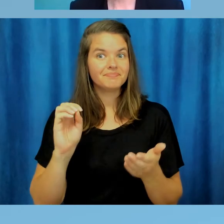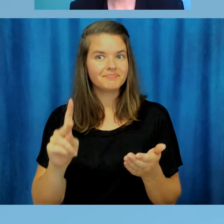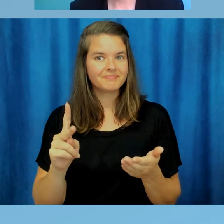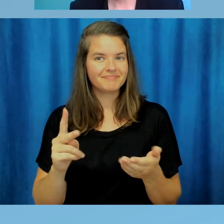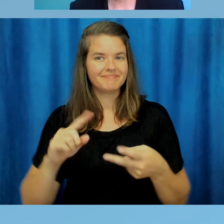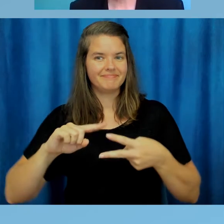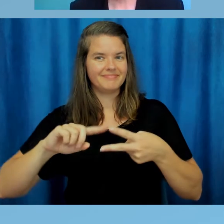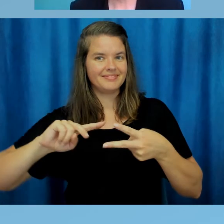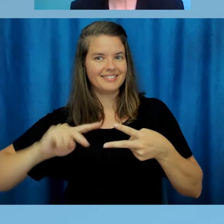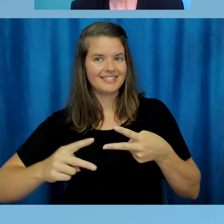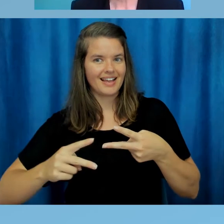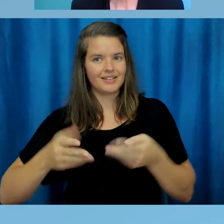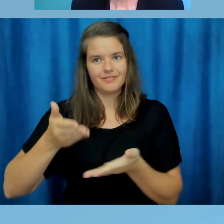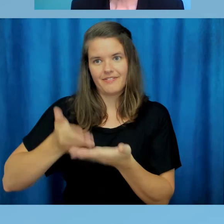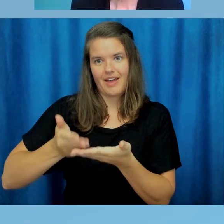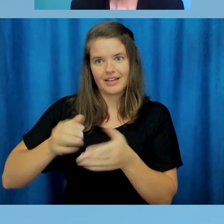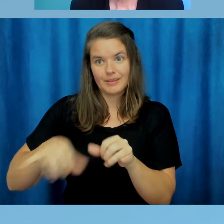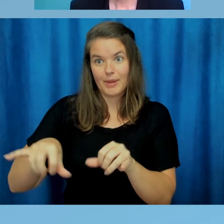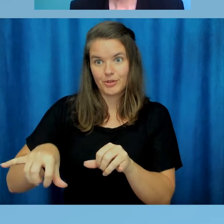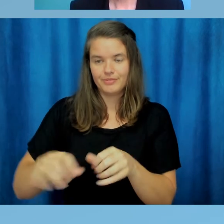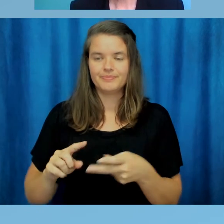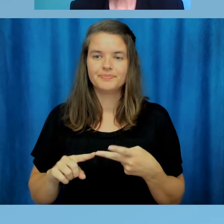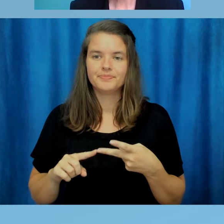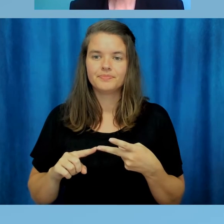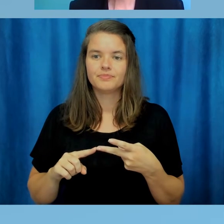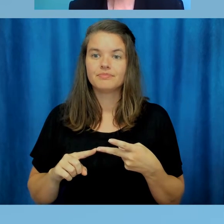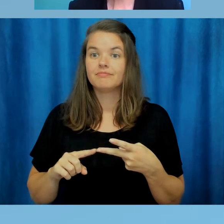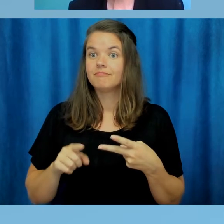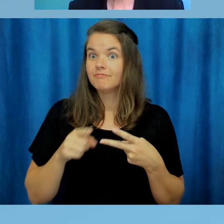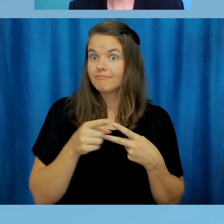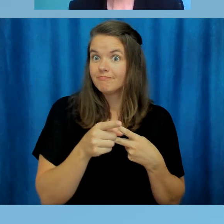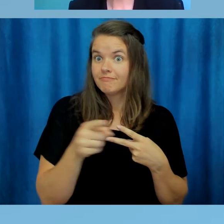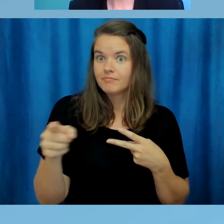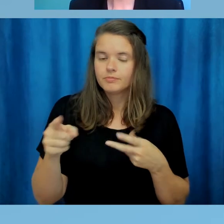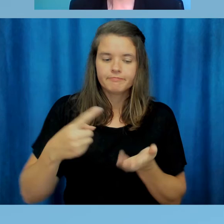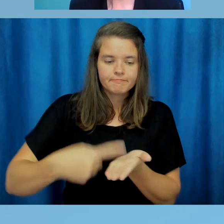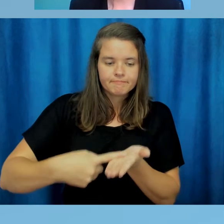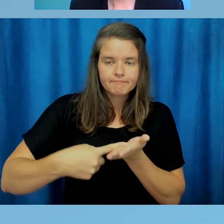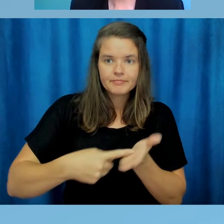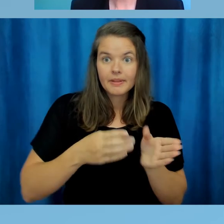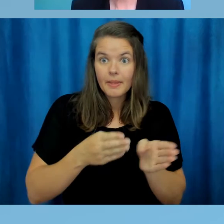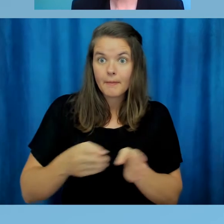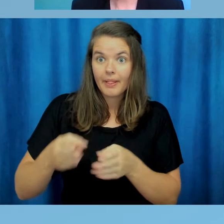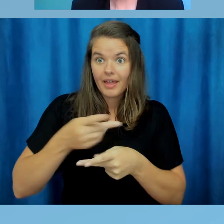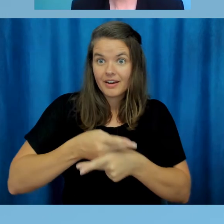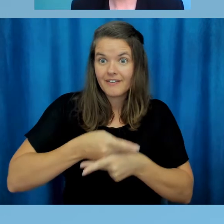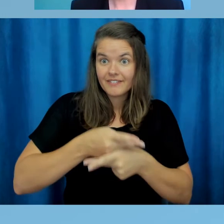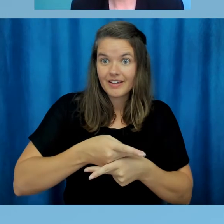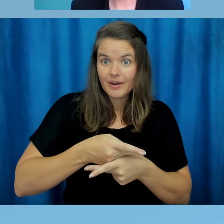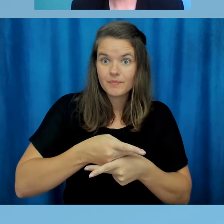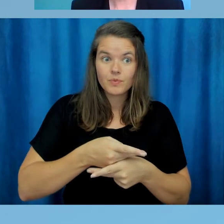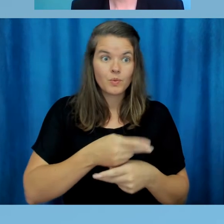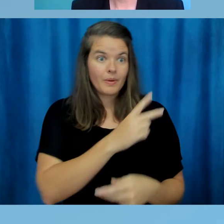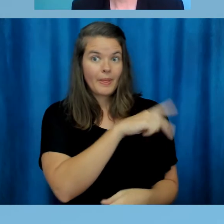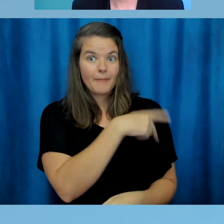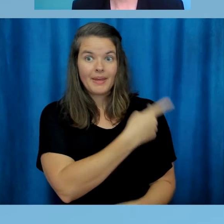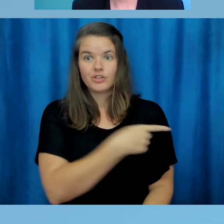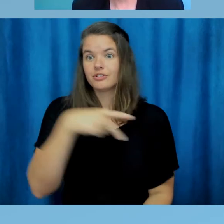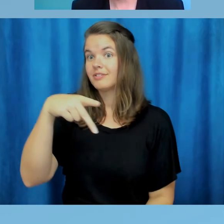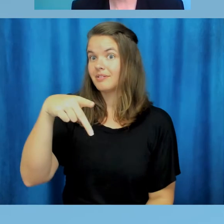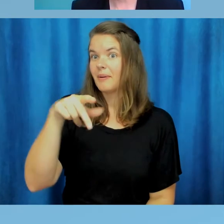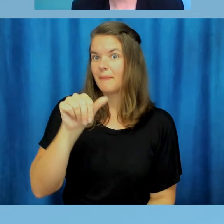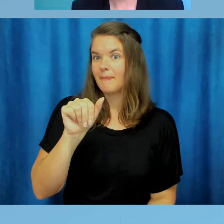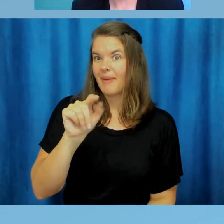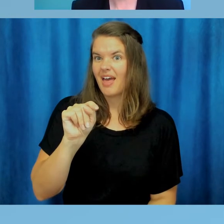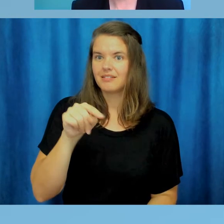Okay, your second fact pattern. You are discussing the plan of care with patient Pat, who